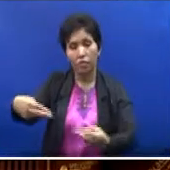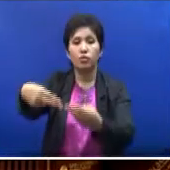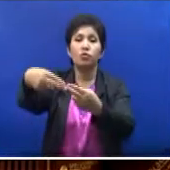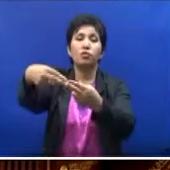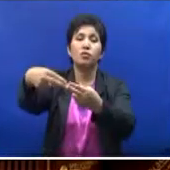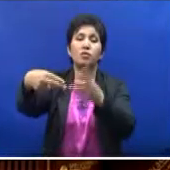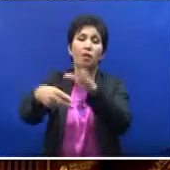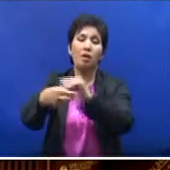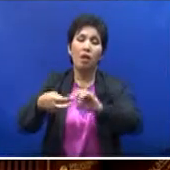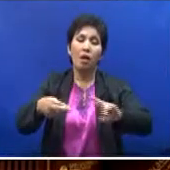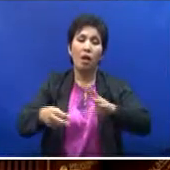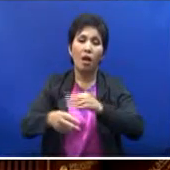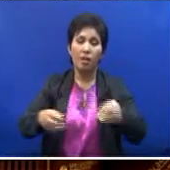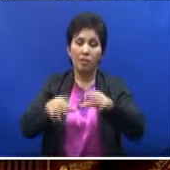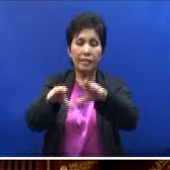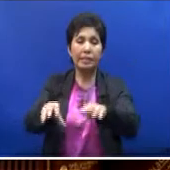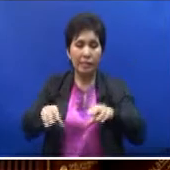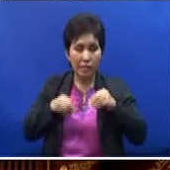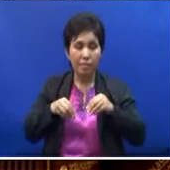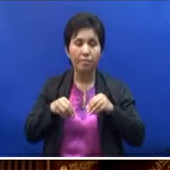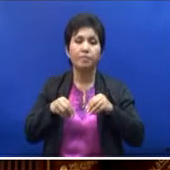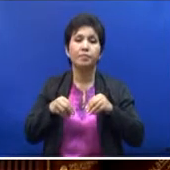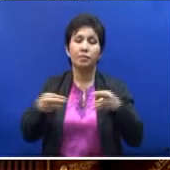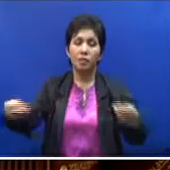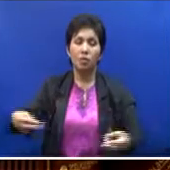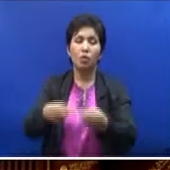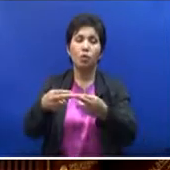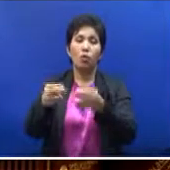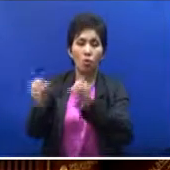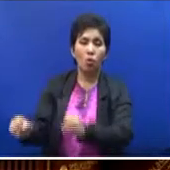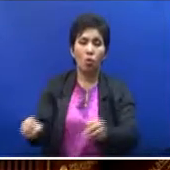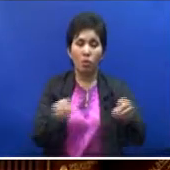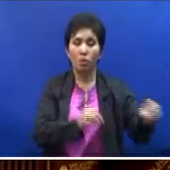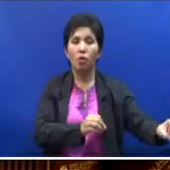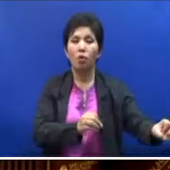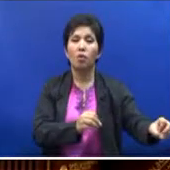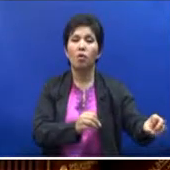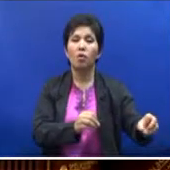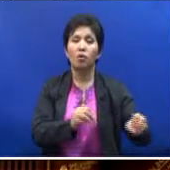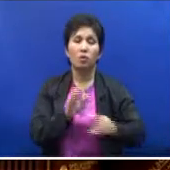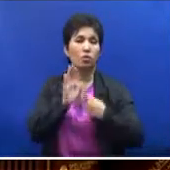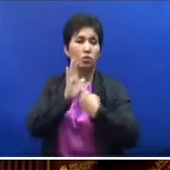and also to legalize sex relations and to organize the mutual and